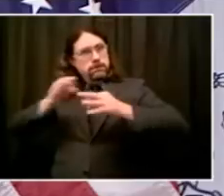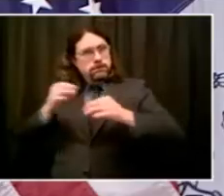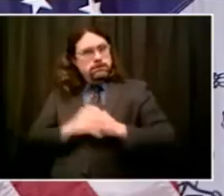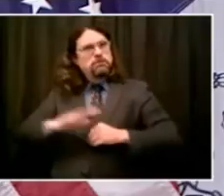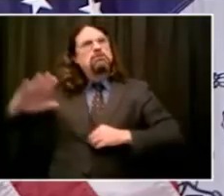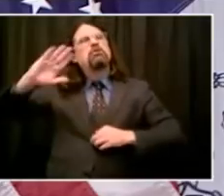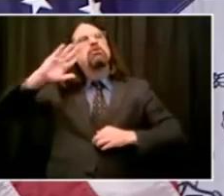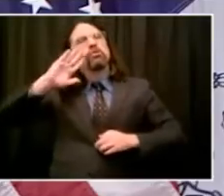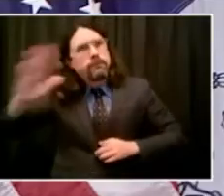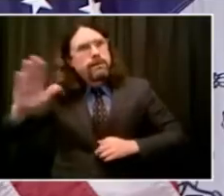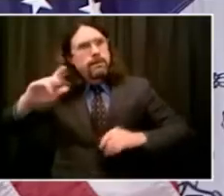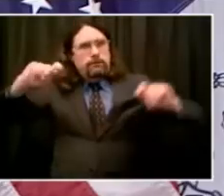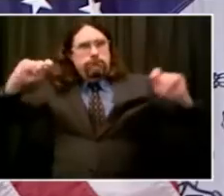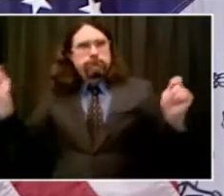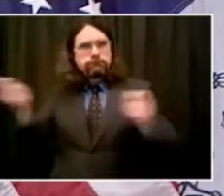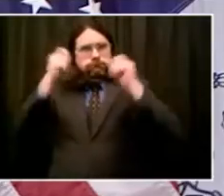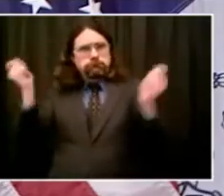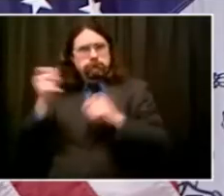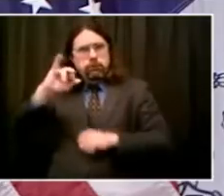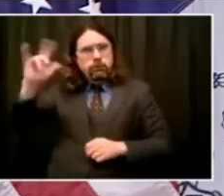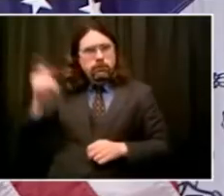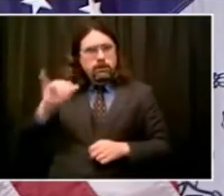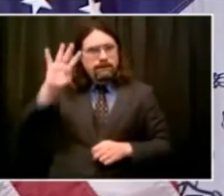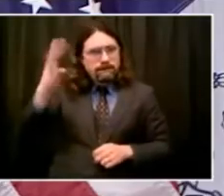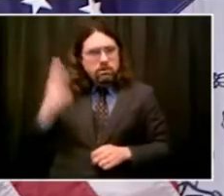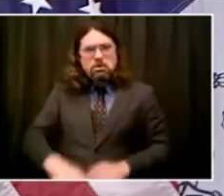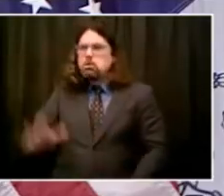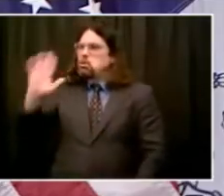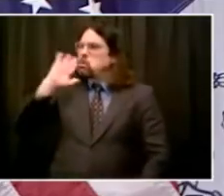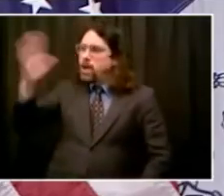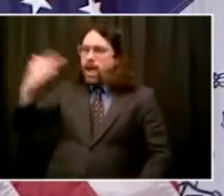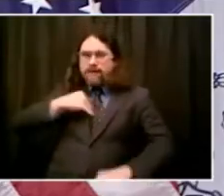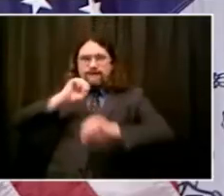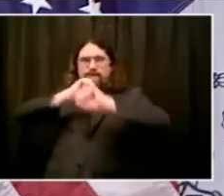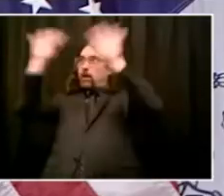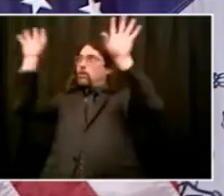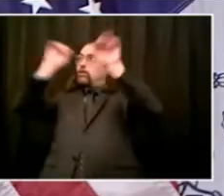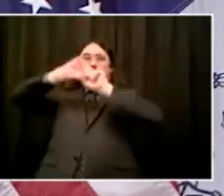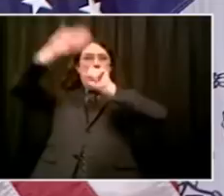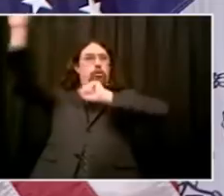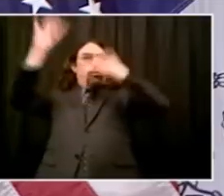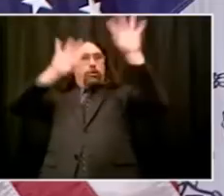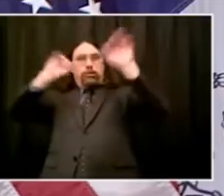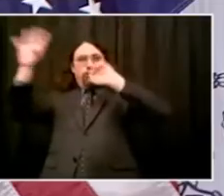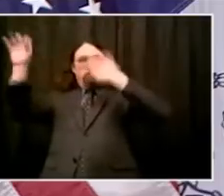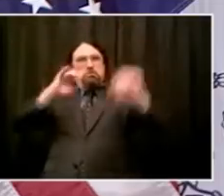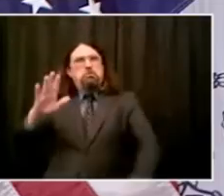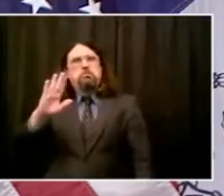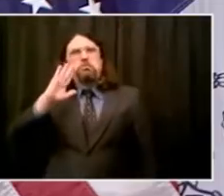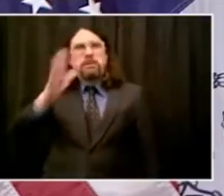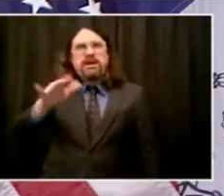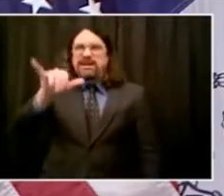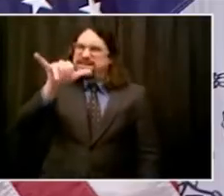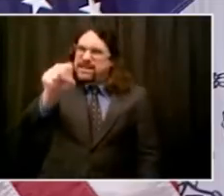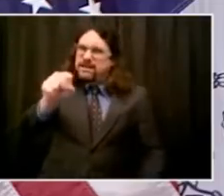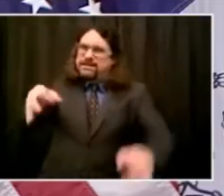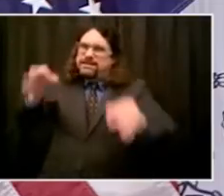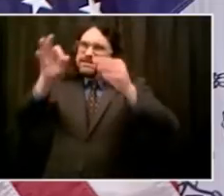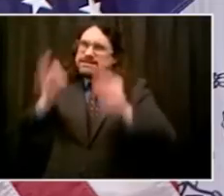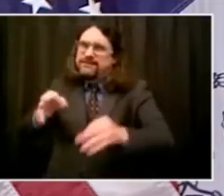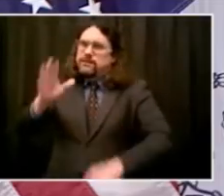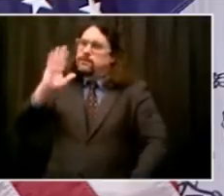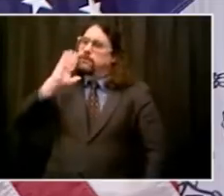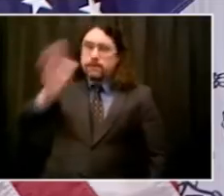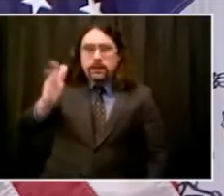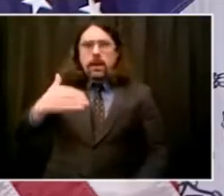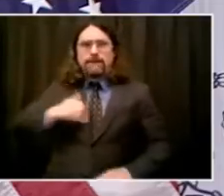all we know so far. It's May. We've got time. It's all going to be about safety. We're not going to let